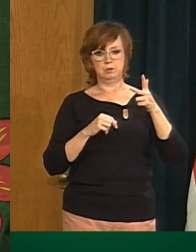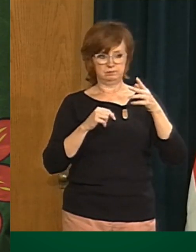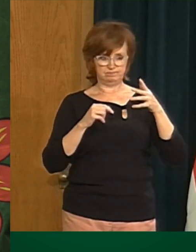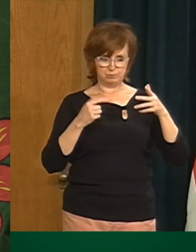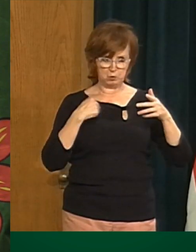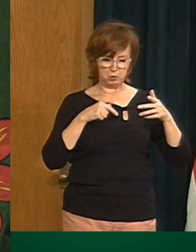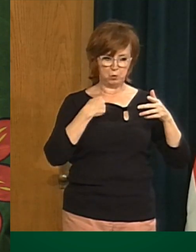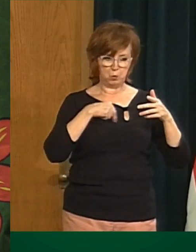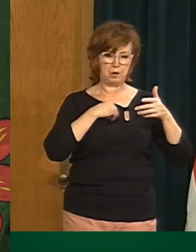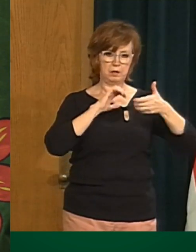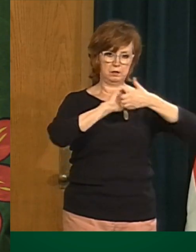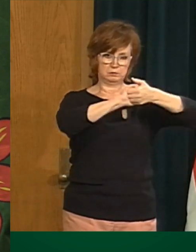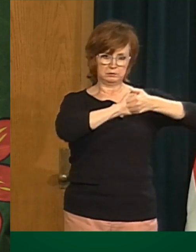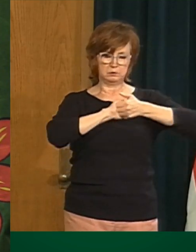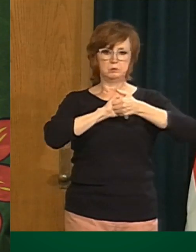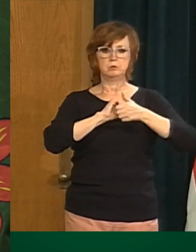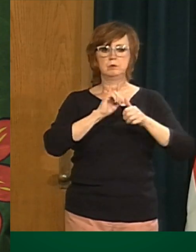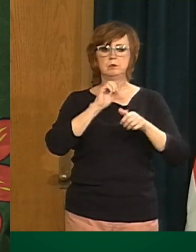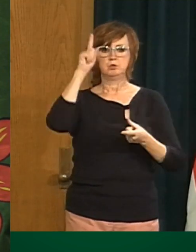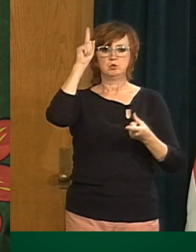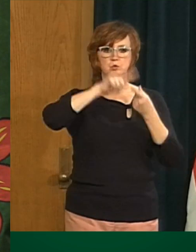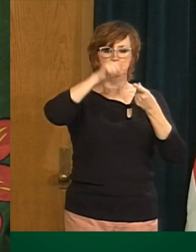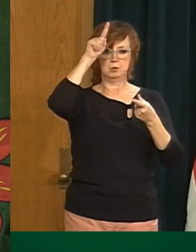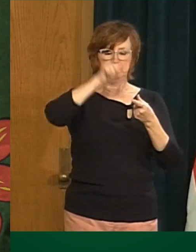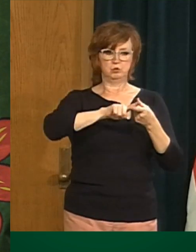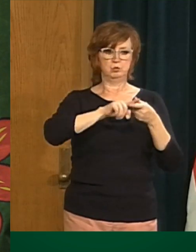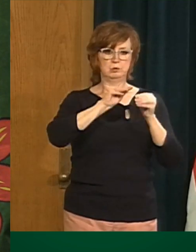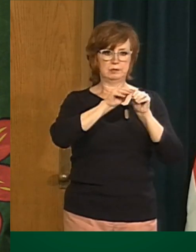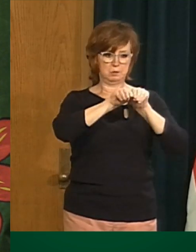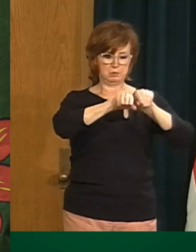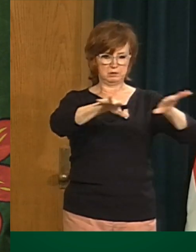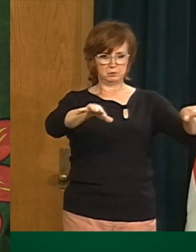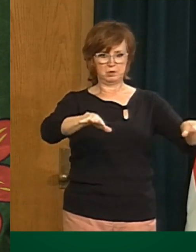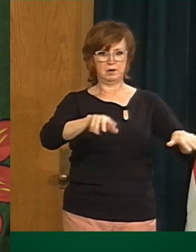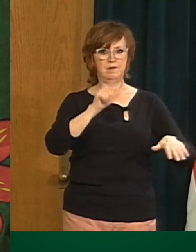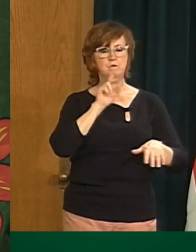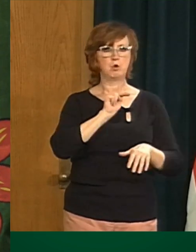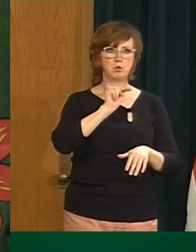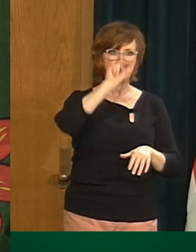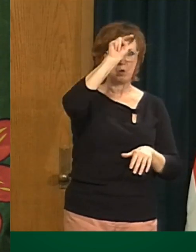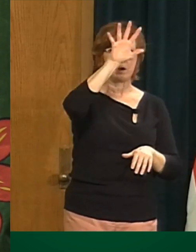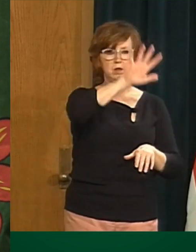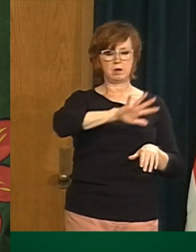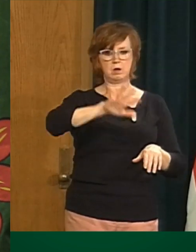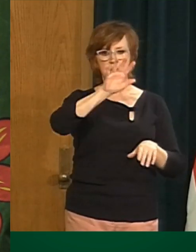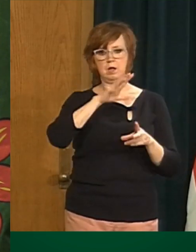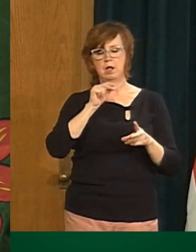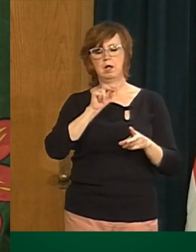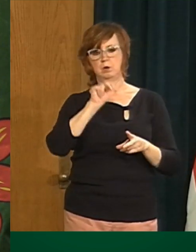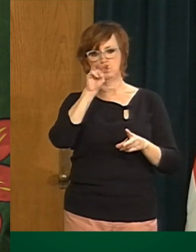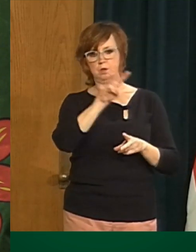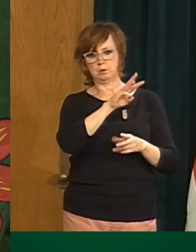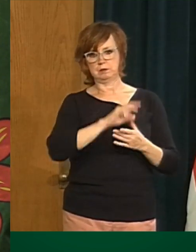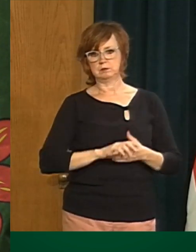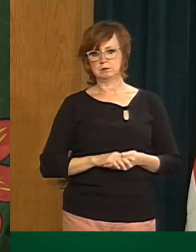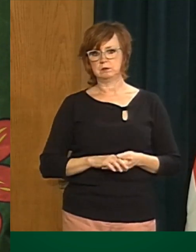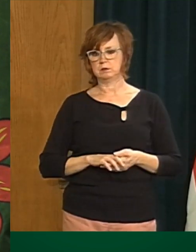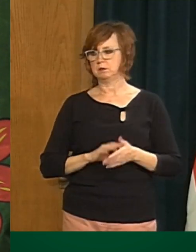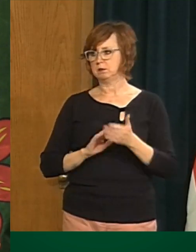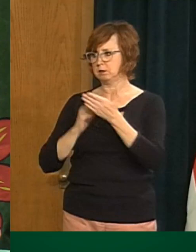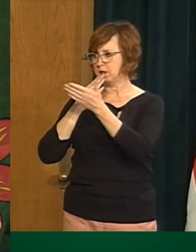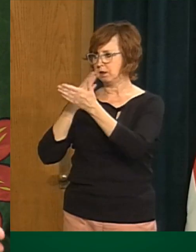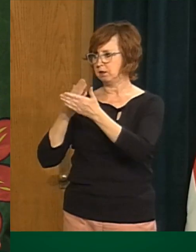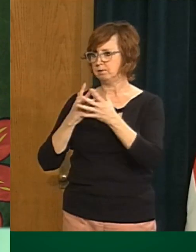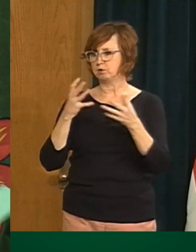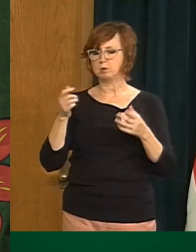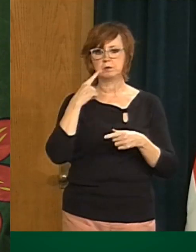the curve in all communities, including those in northern Saskatchewan, and most in particularly those in the northwest. Thanks